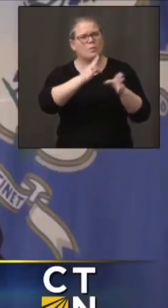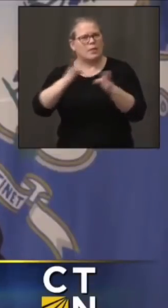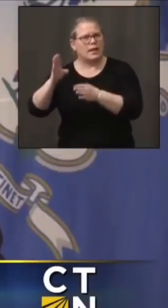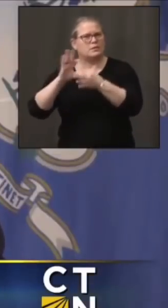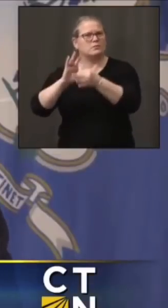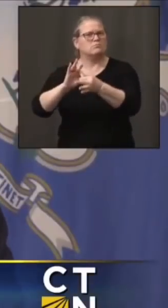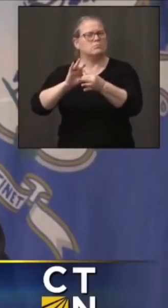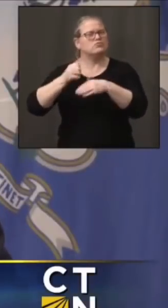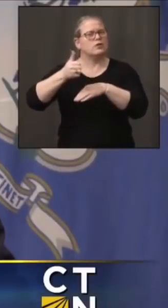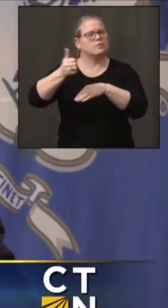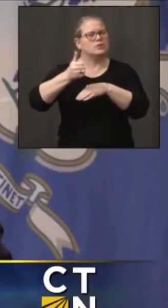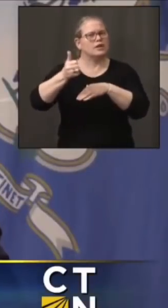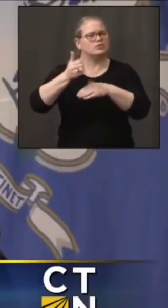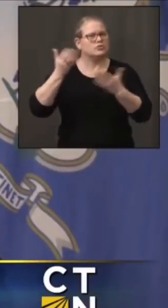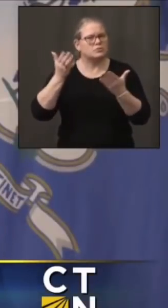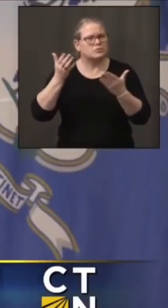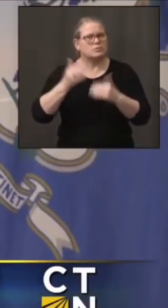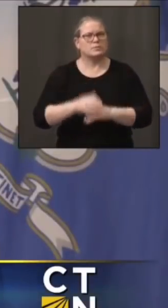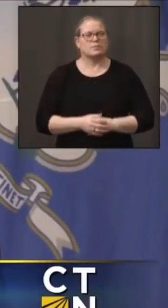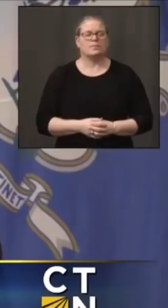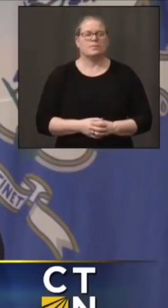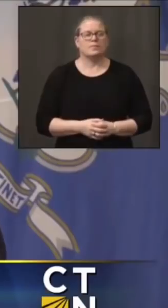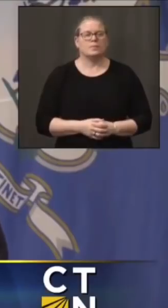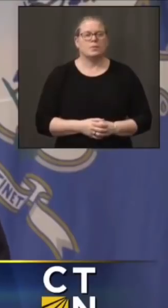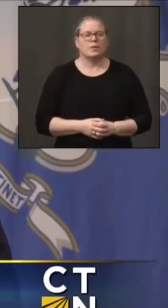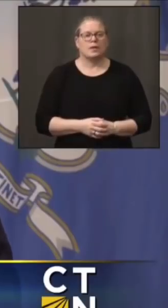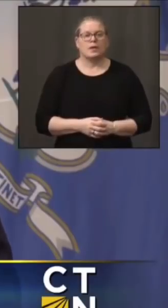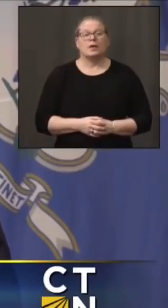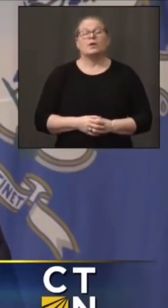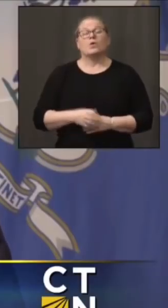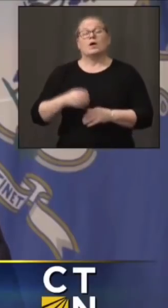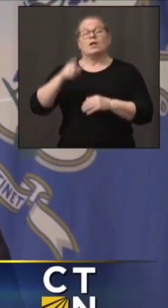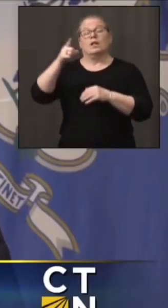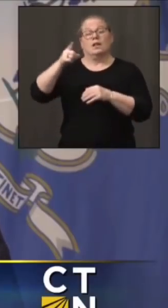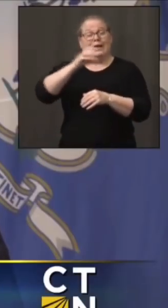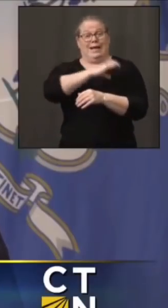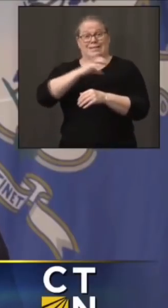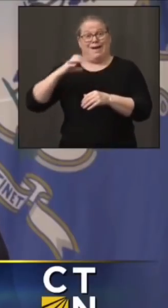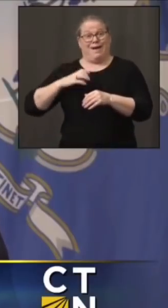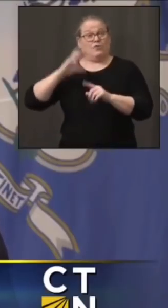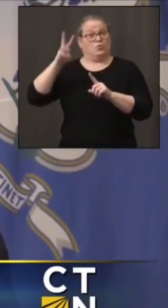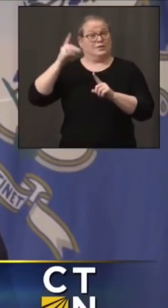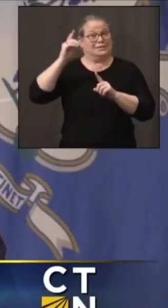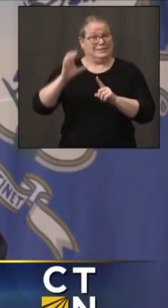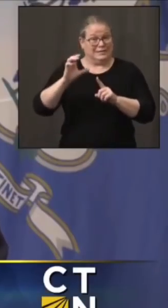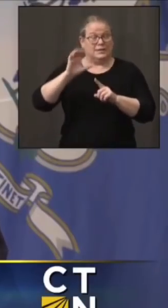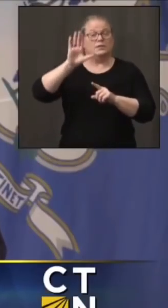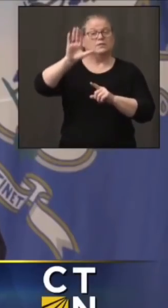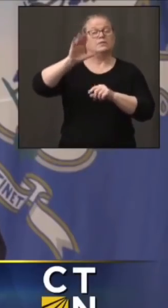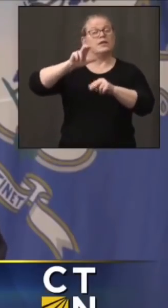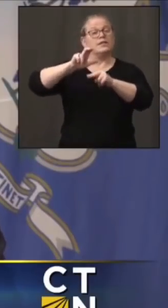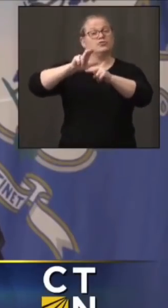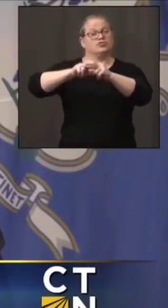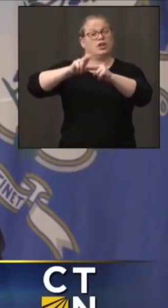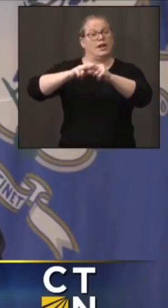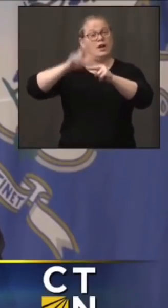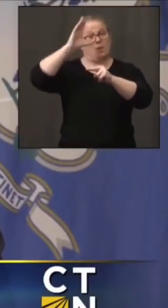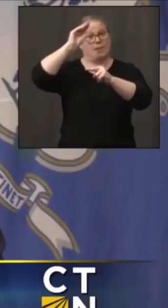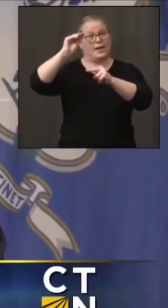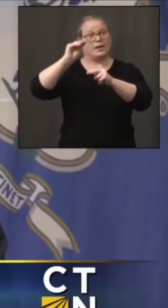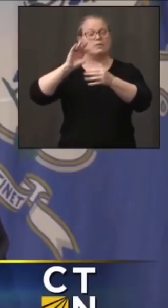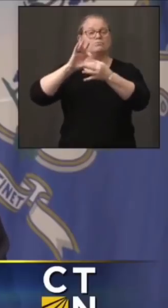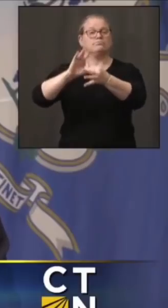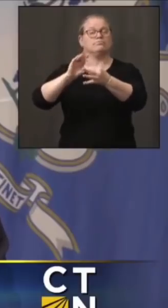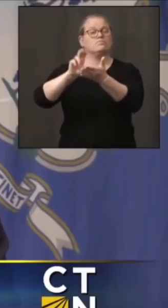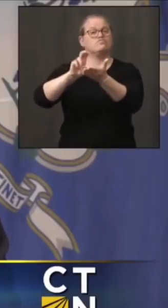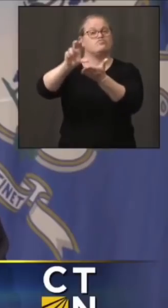know the new chairman of appropriations down in Congress pretty well. And I have a feeling that transportation and infrastructure is going to be a big